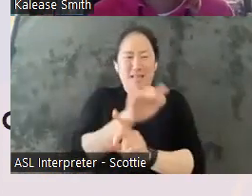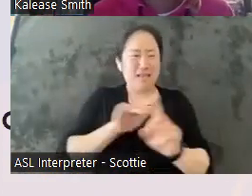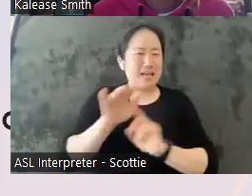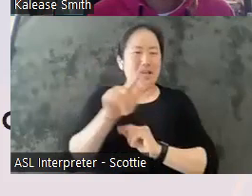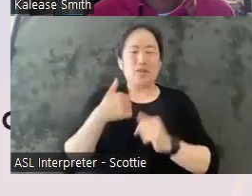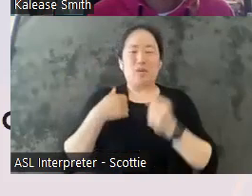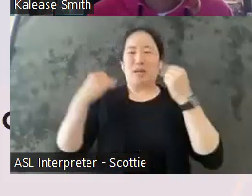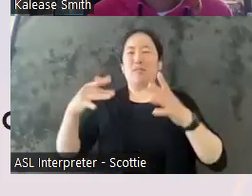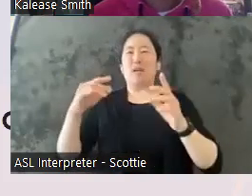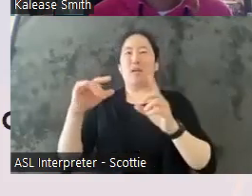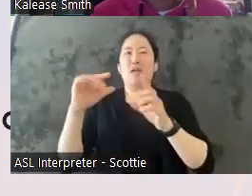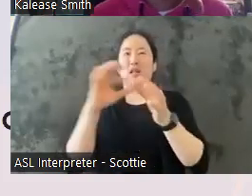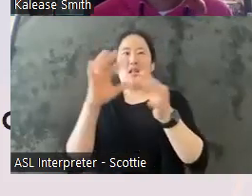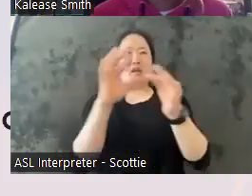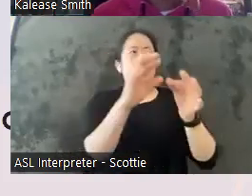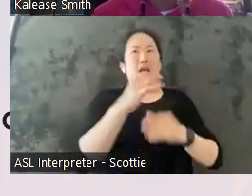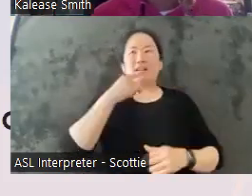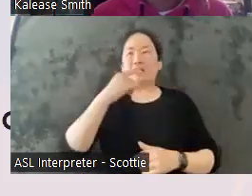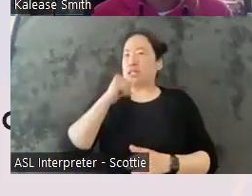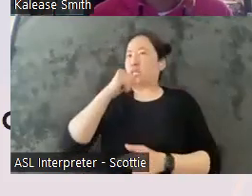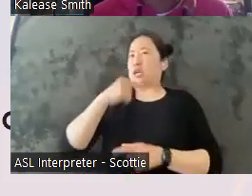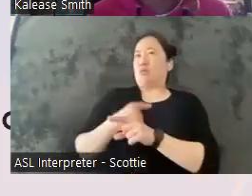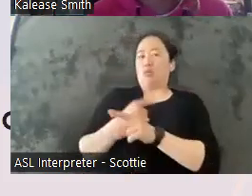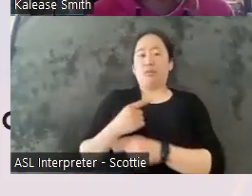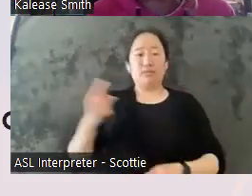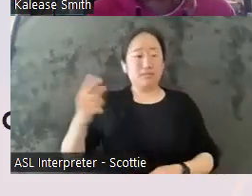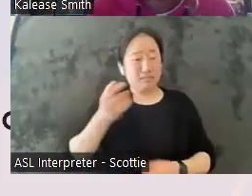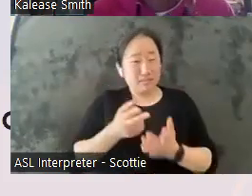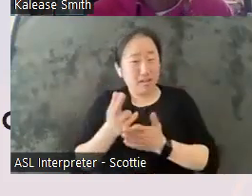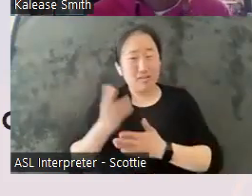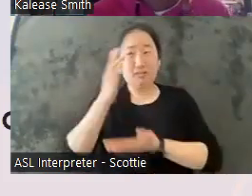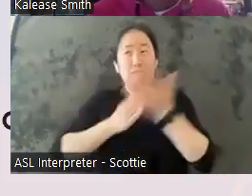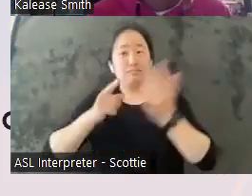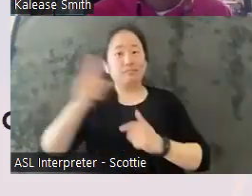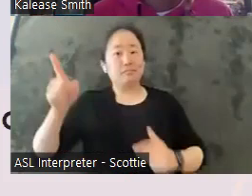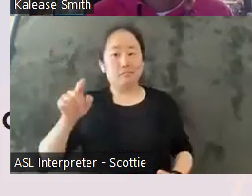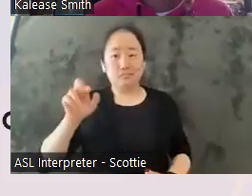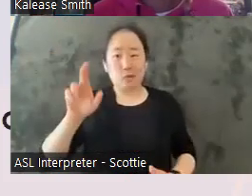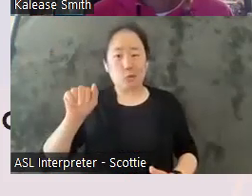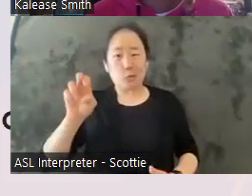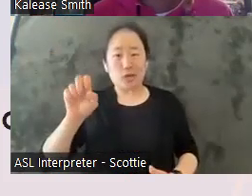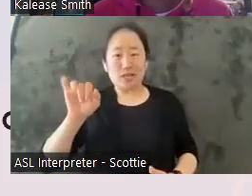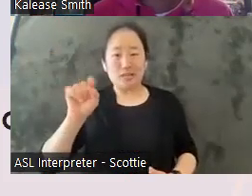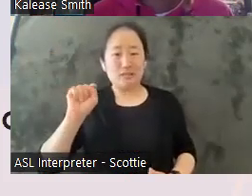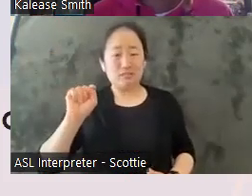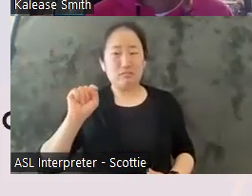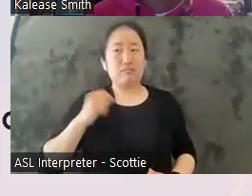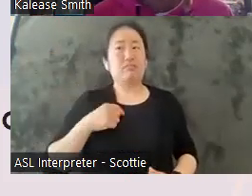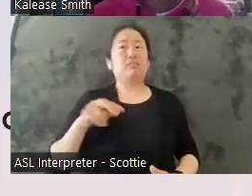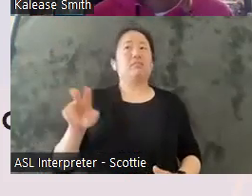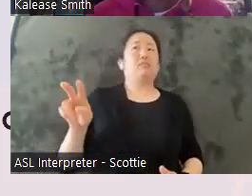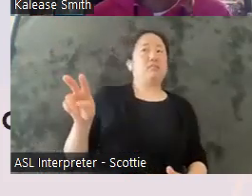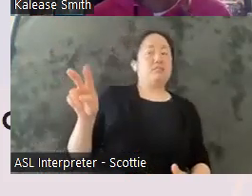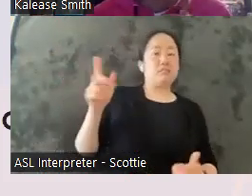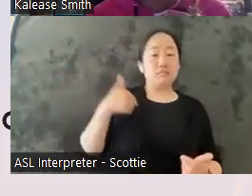And I'm just going to say some stuff was racist. And to tell you the truth, as